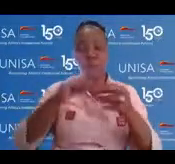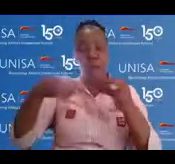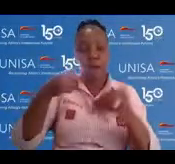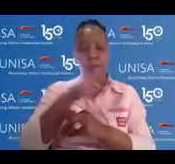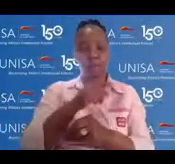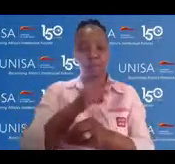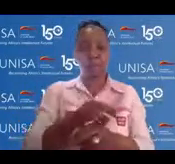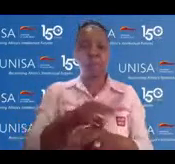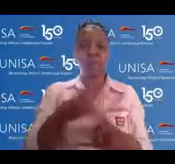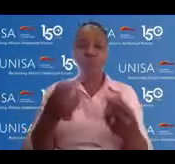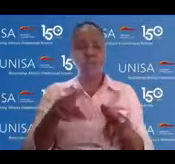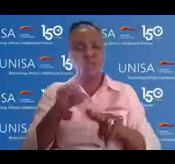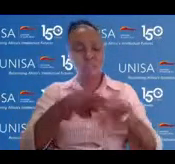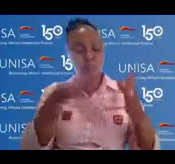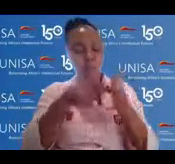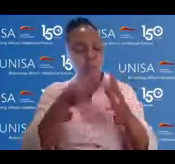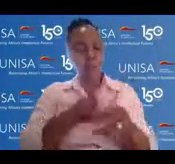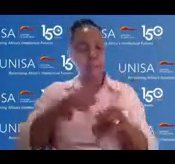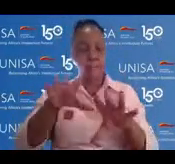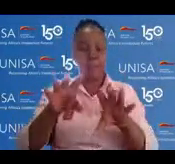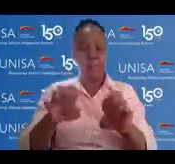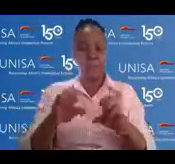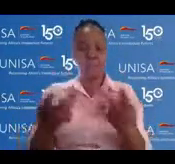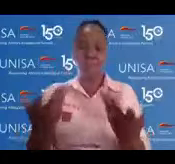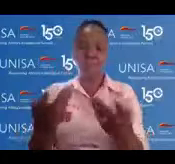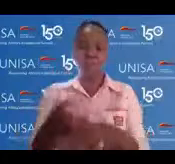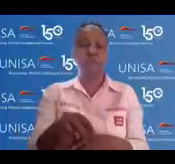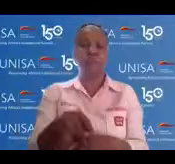exam, okay? But if it's more than 5